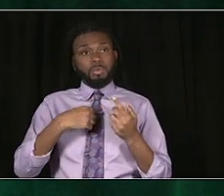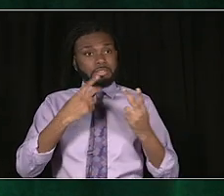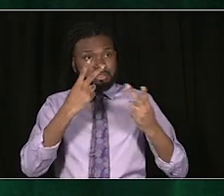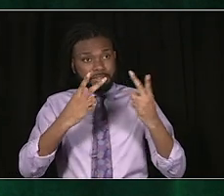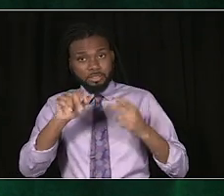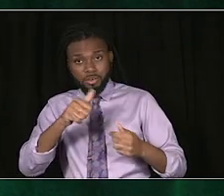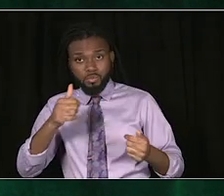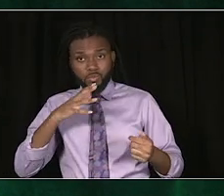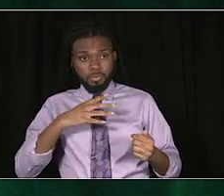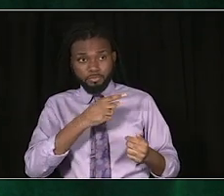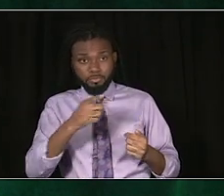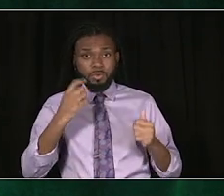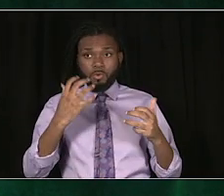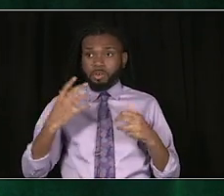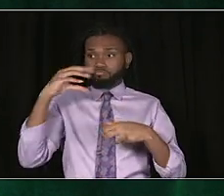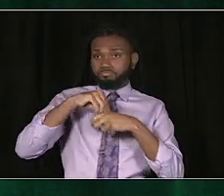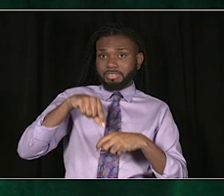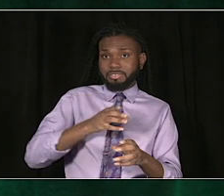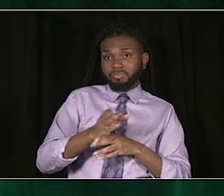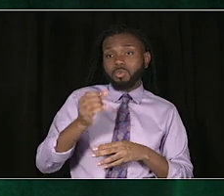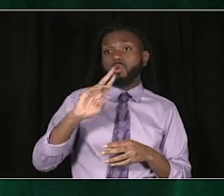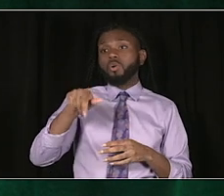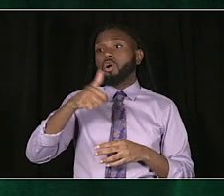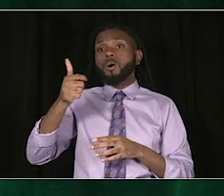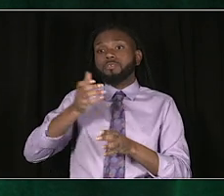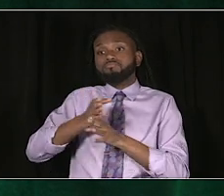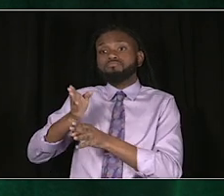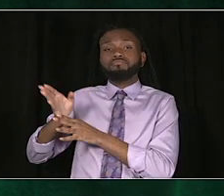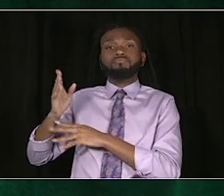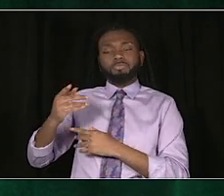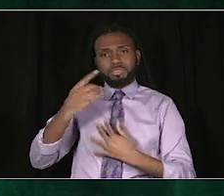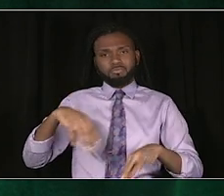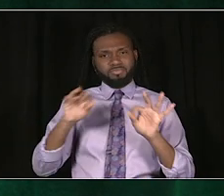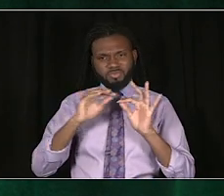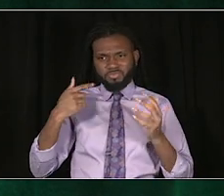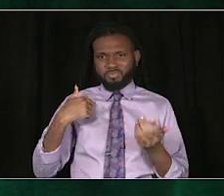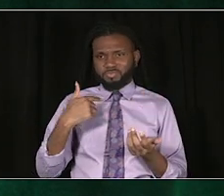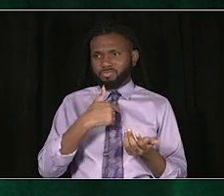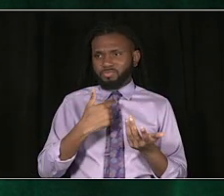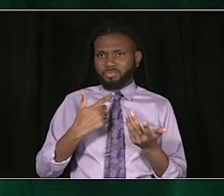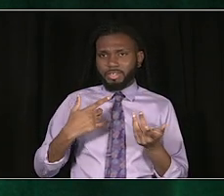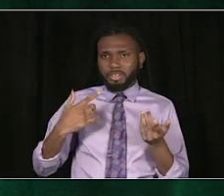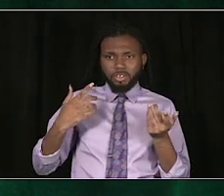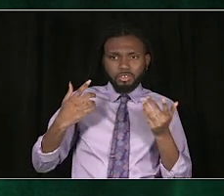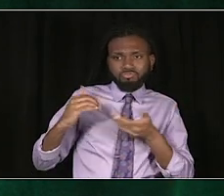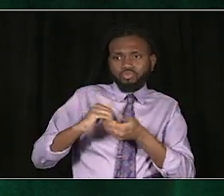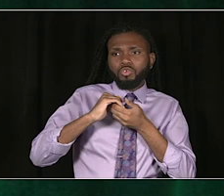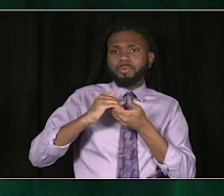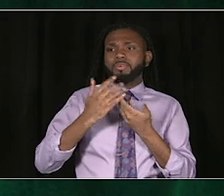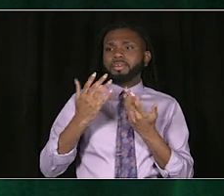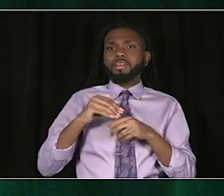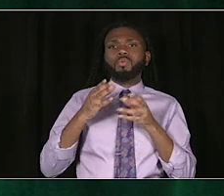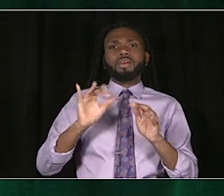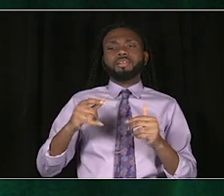who want to be in this field or any other industry, you know, to be sure that we're, you know, cooperating in a way that says